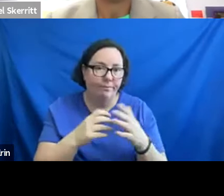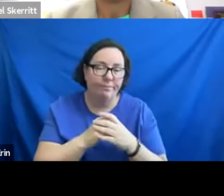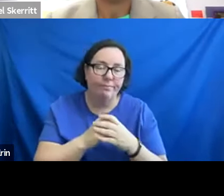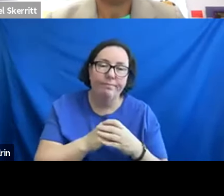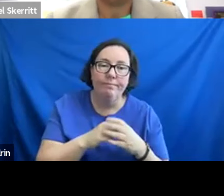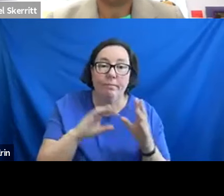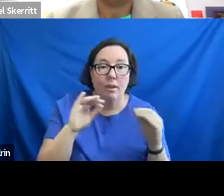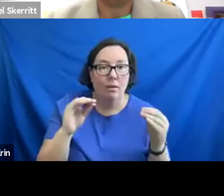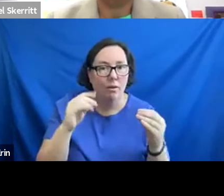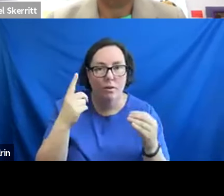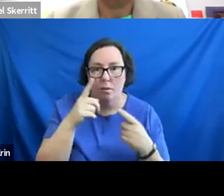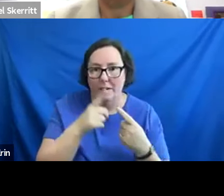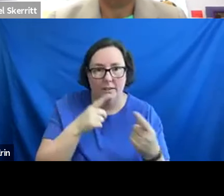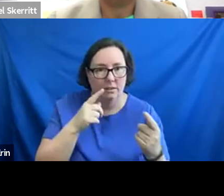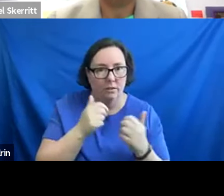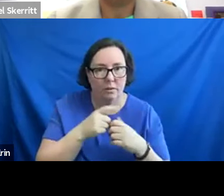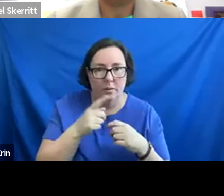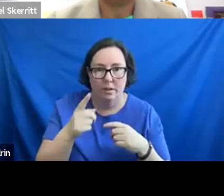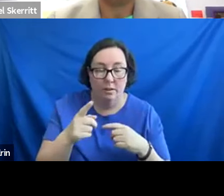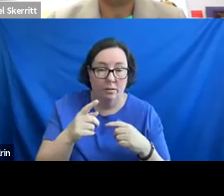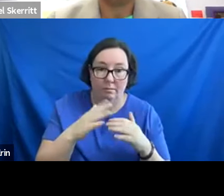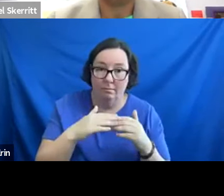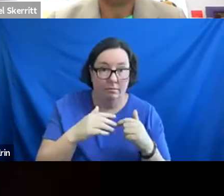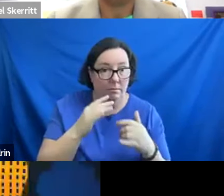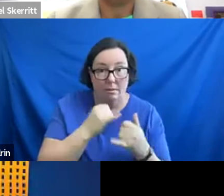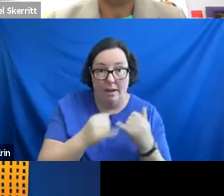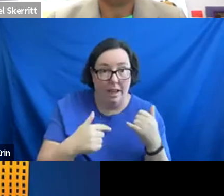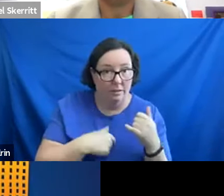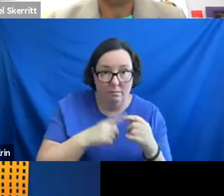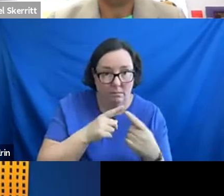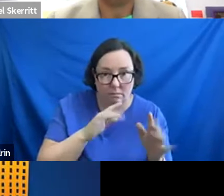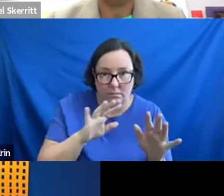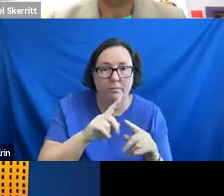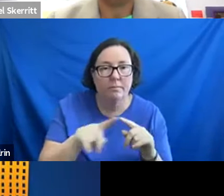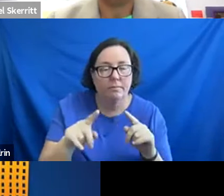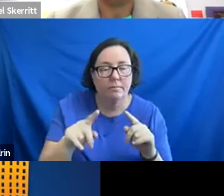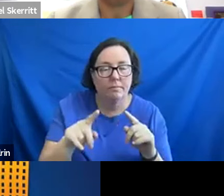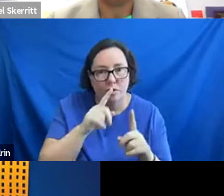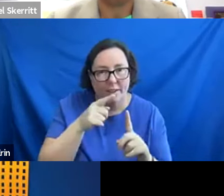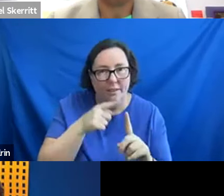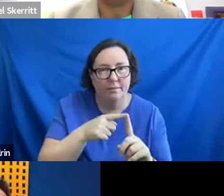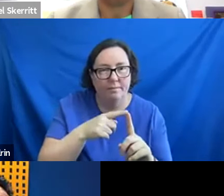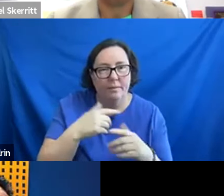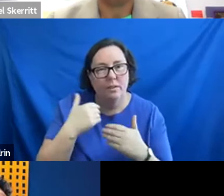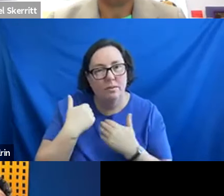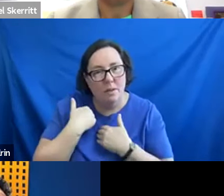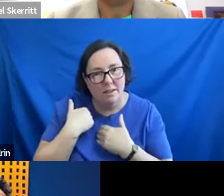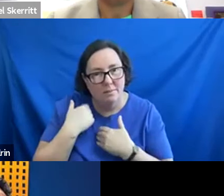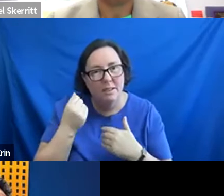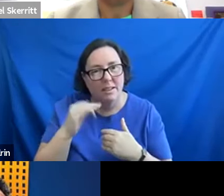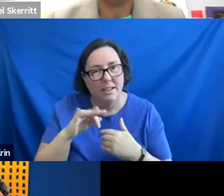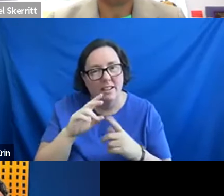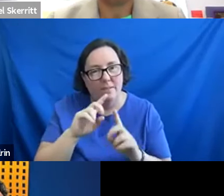one will disagree, at least of all me, that it's really the responsibility of